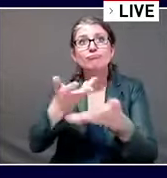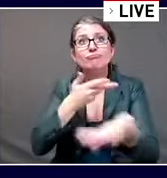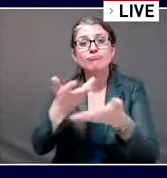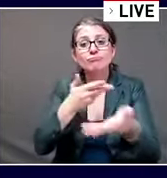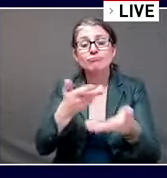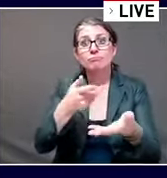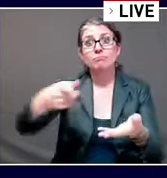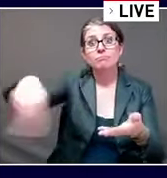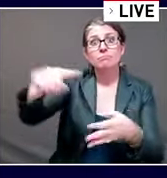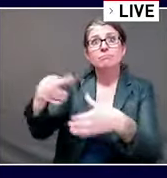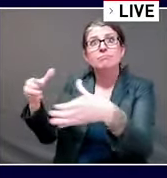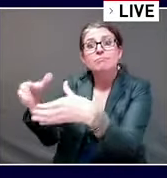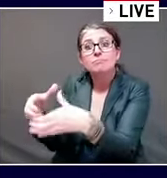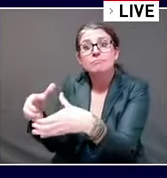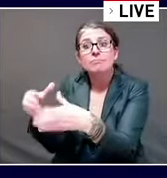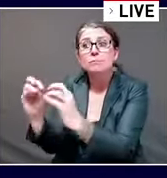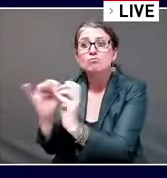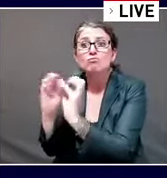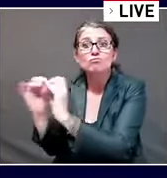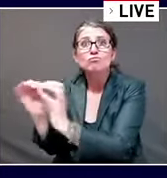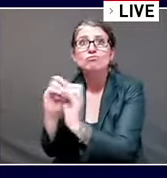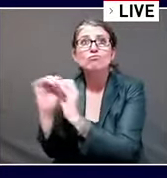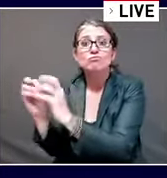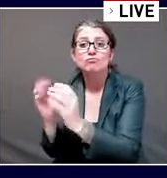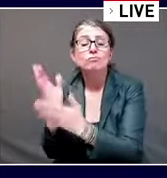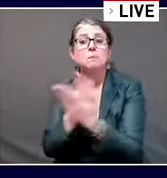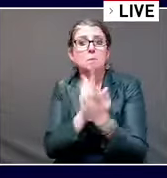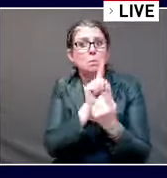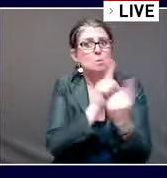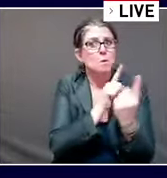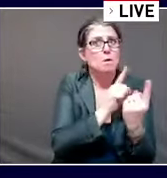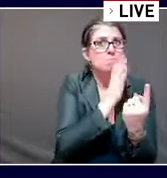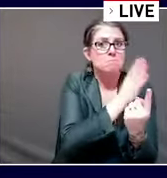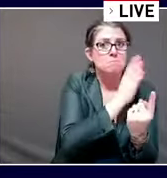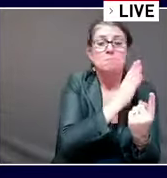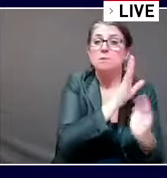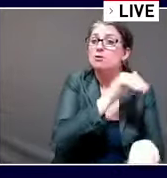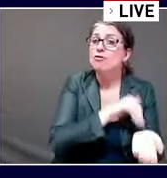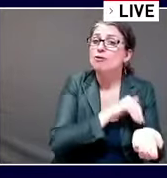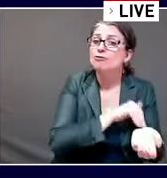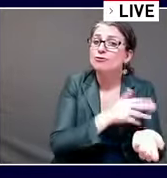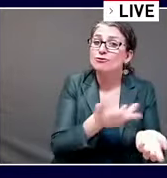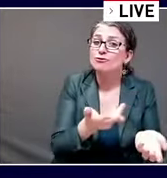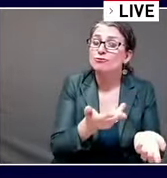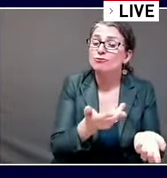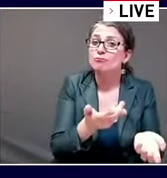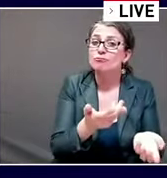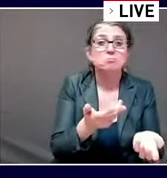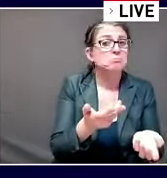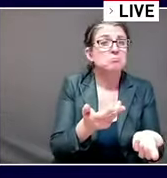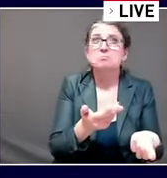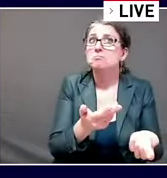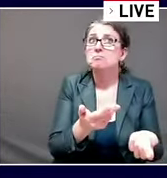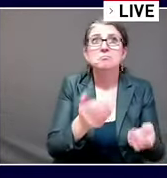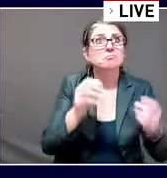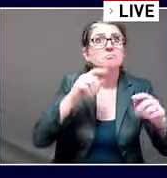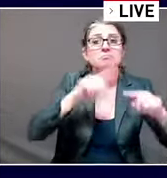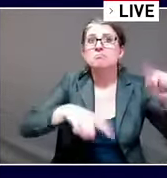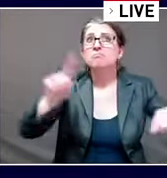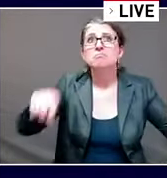one particular forum or one particular type of conversation. It's going to have to be a series of conversations in different